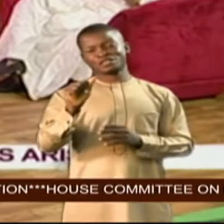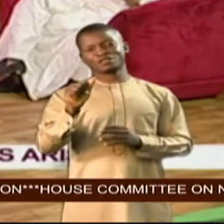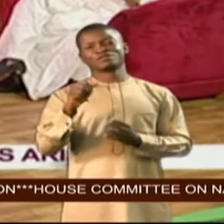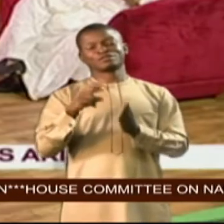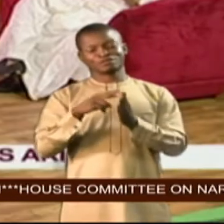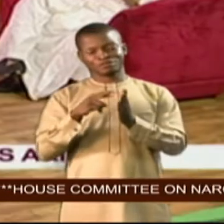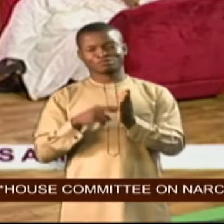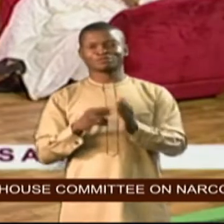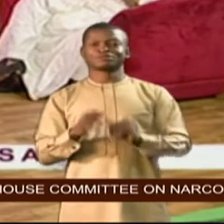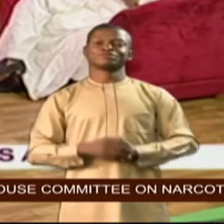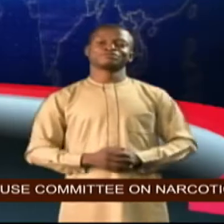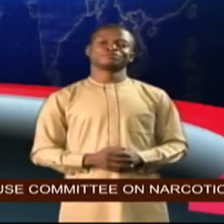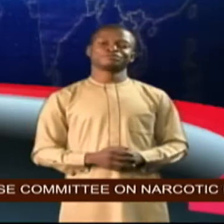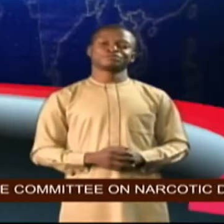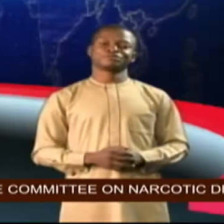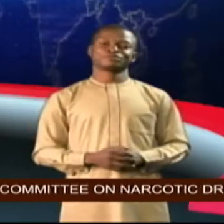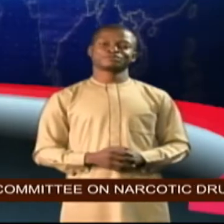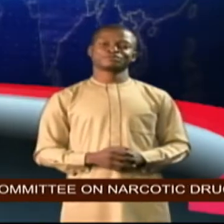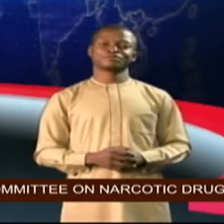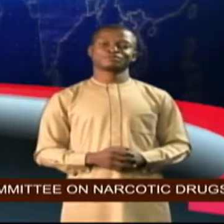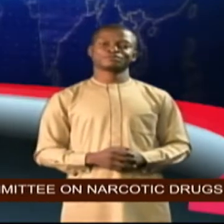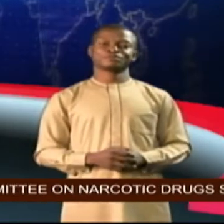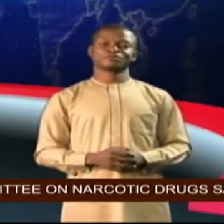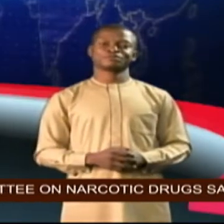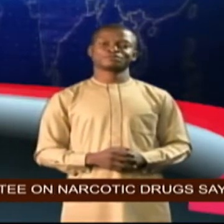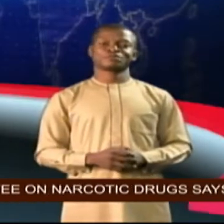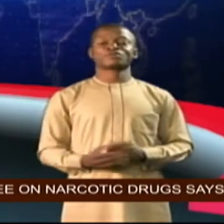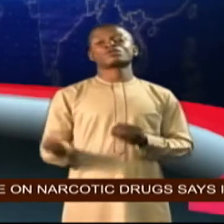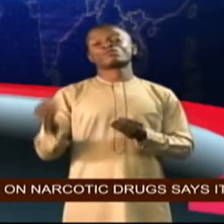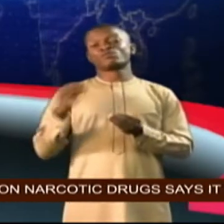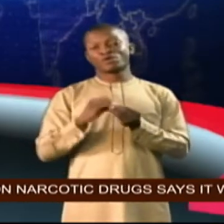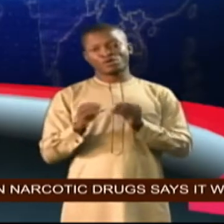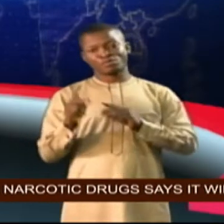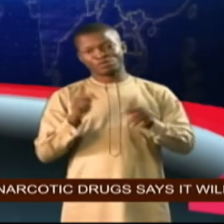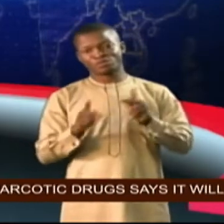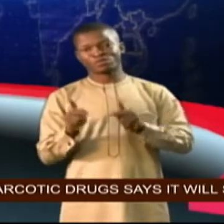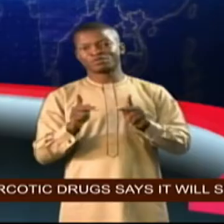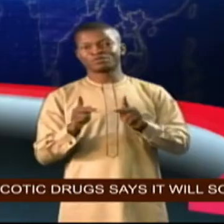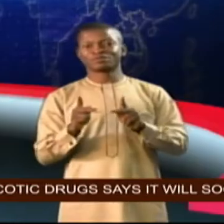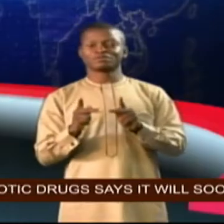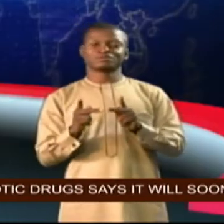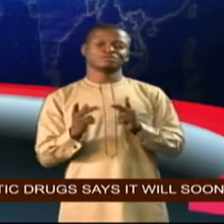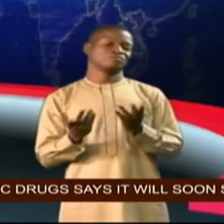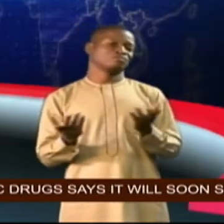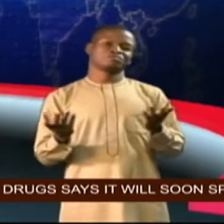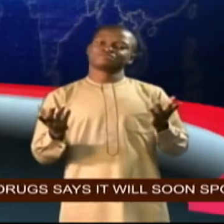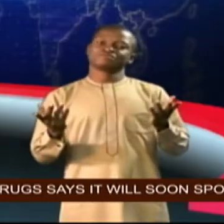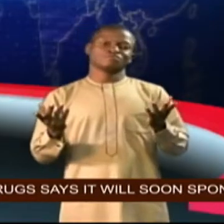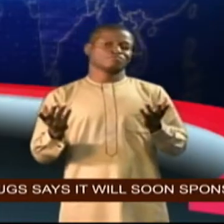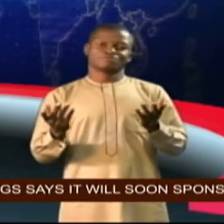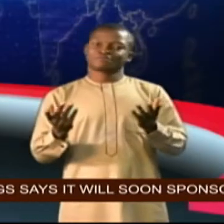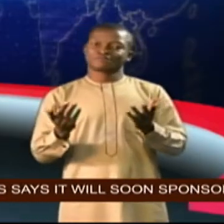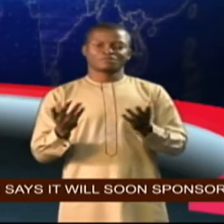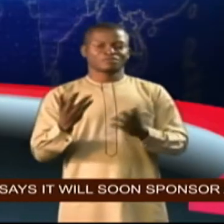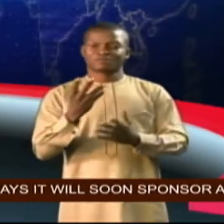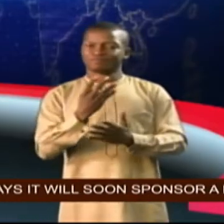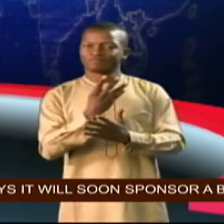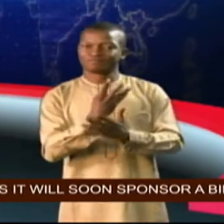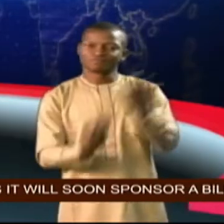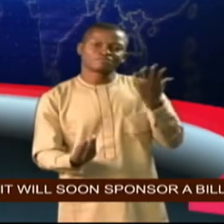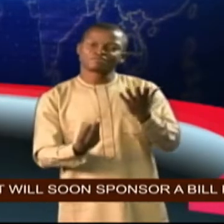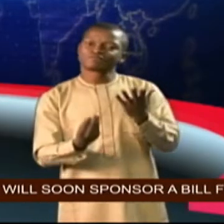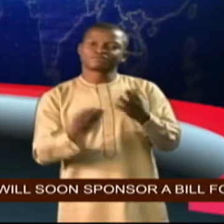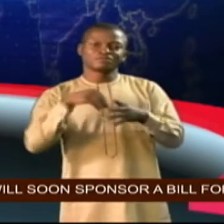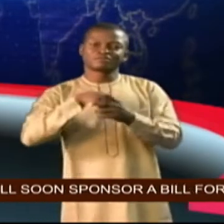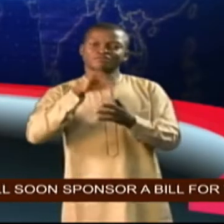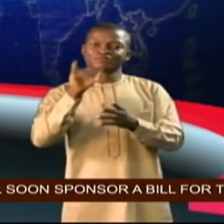NTA News. And more people are falling into the trap set by the Joint Admissions and Matriculation Board JAM to